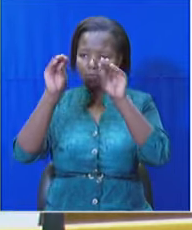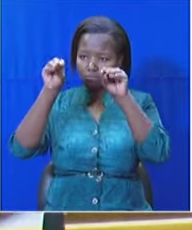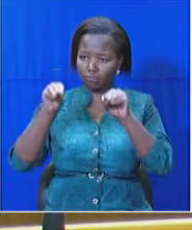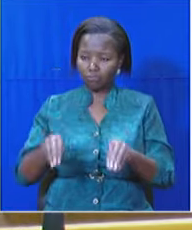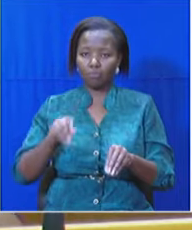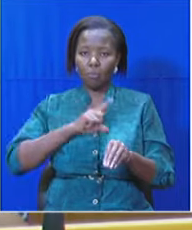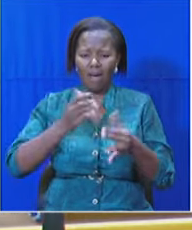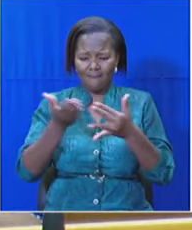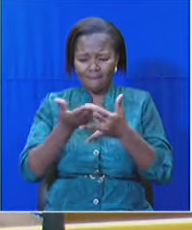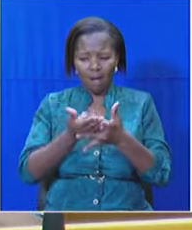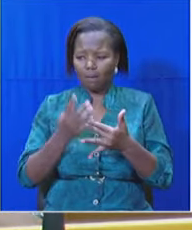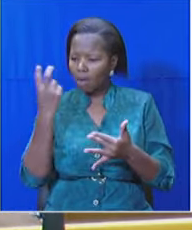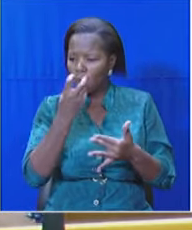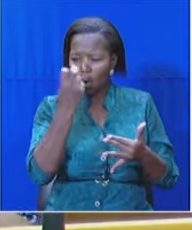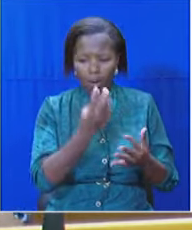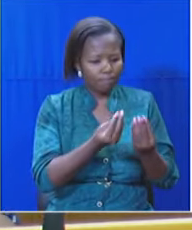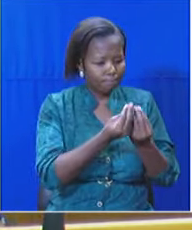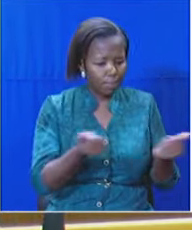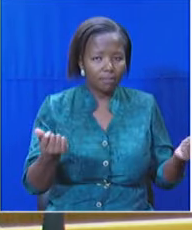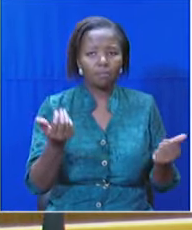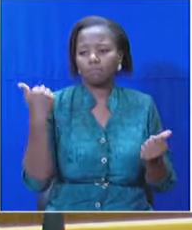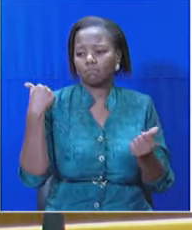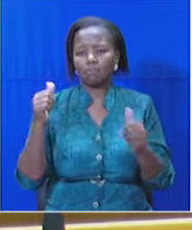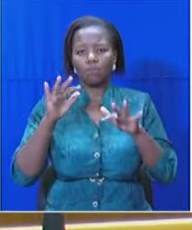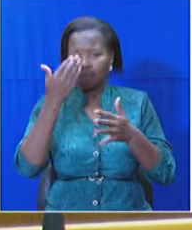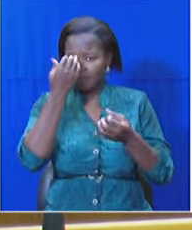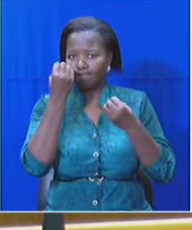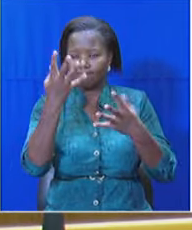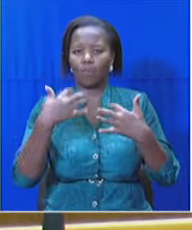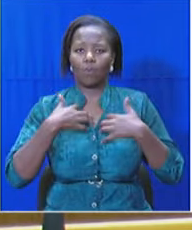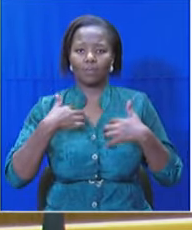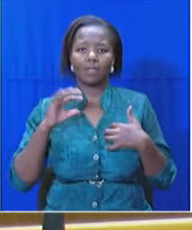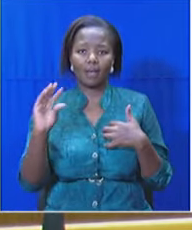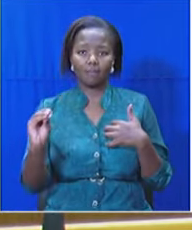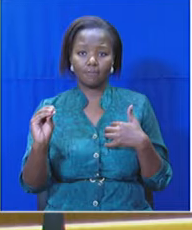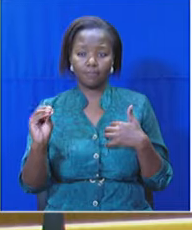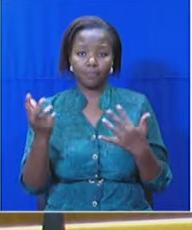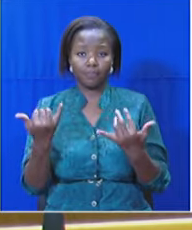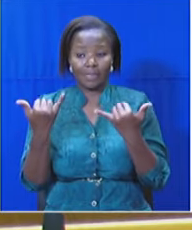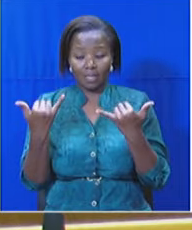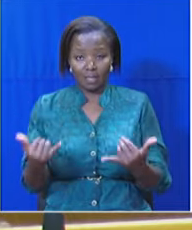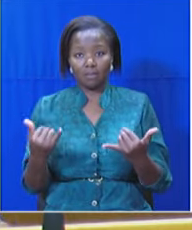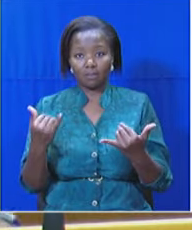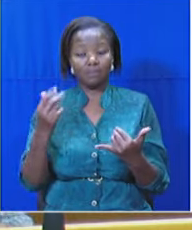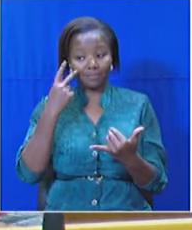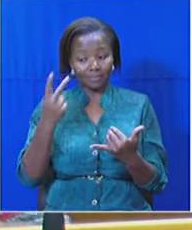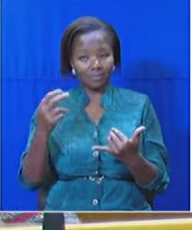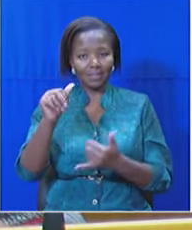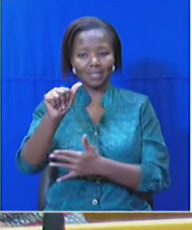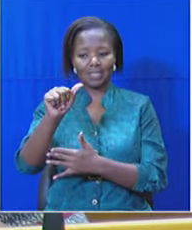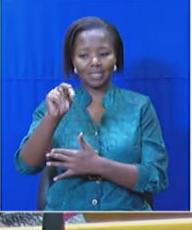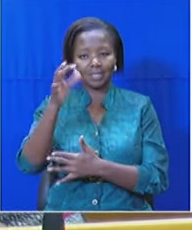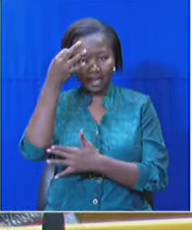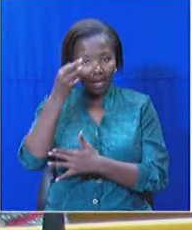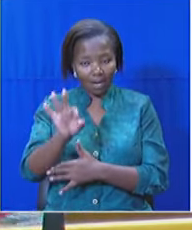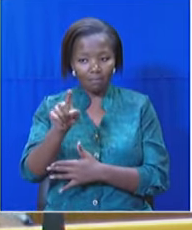loss of files, which was a concern raised by the public. This is the indication that the ANC government listens to the people and